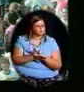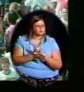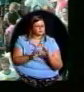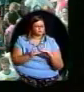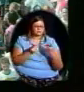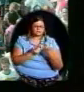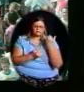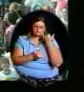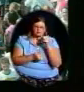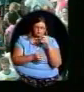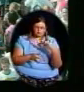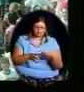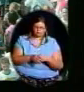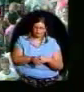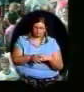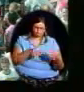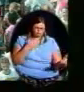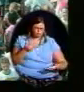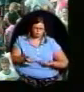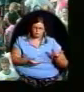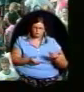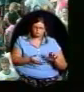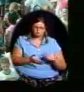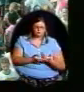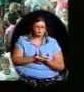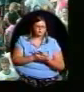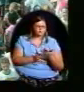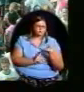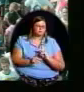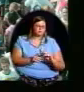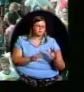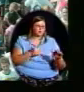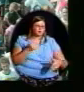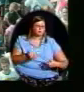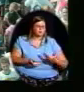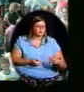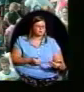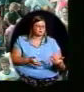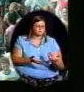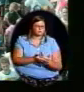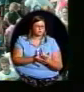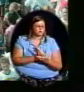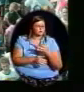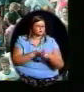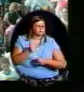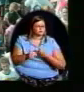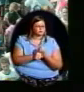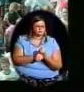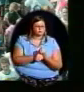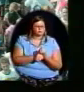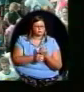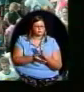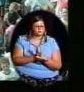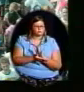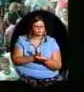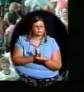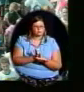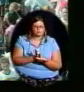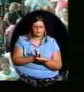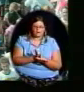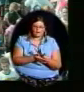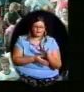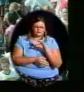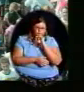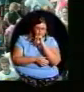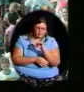part of the school district, and to welcome them to a new school year, the 2007-2008 school year. And I love this picture because it kind of describes